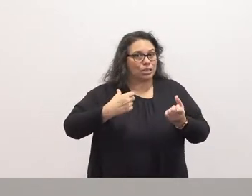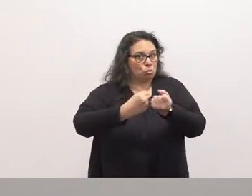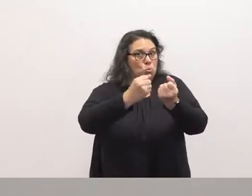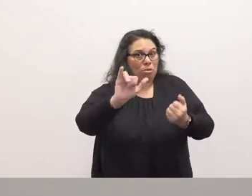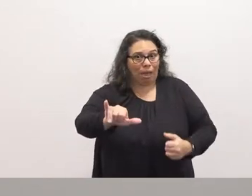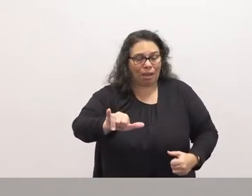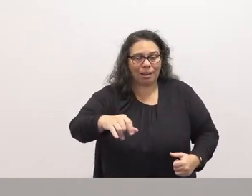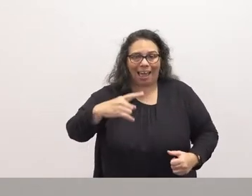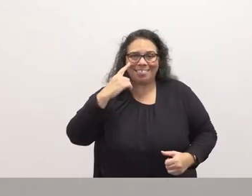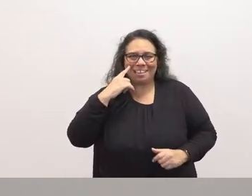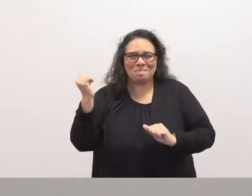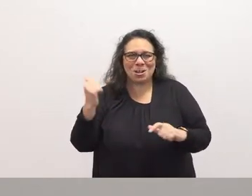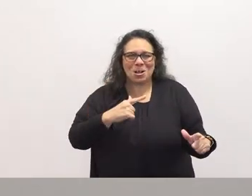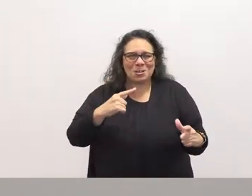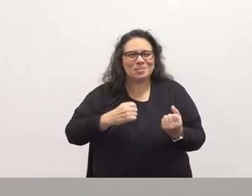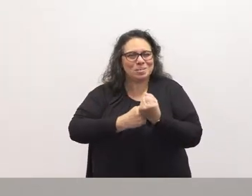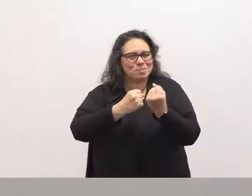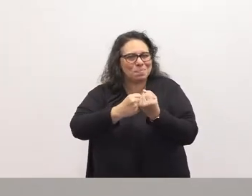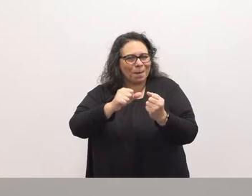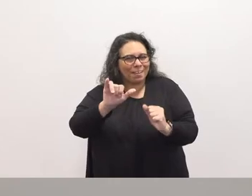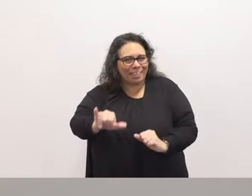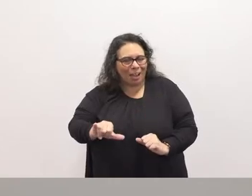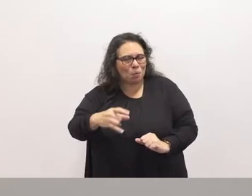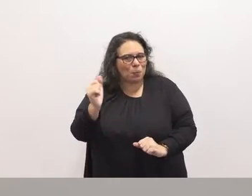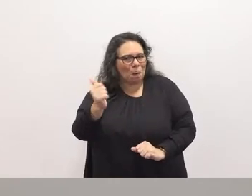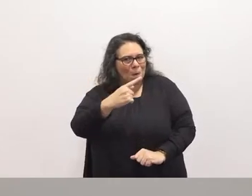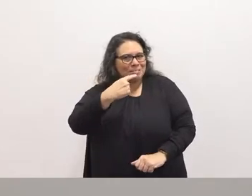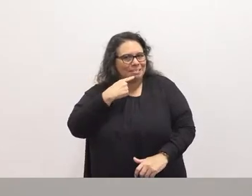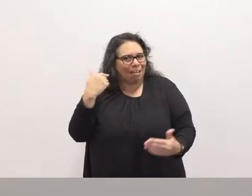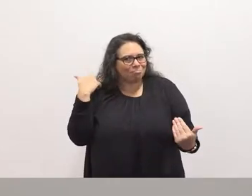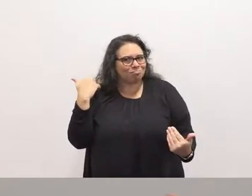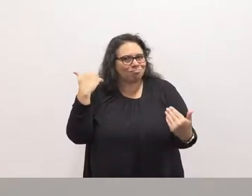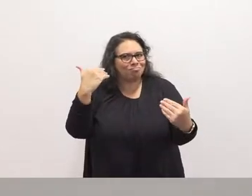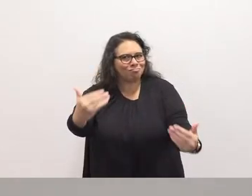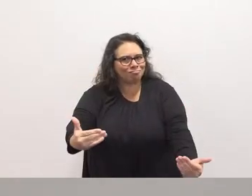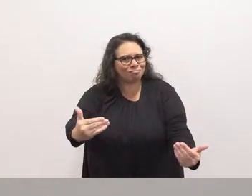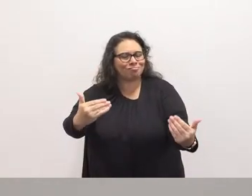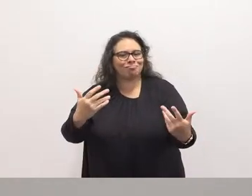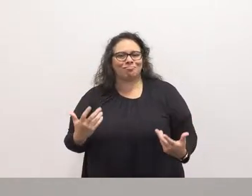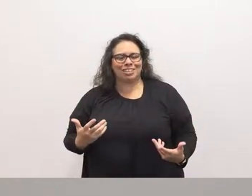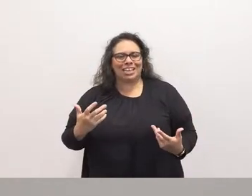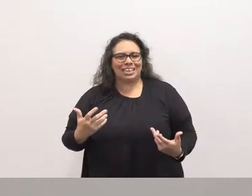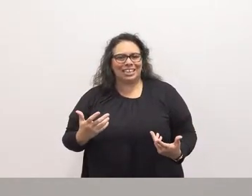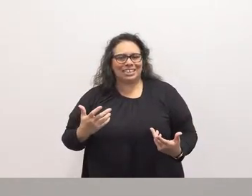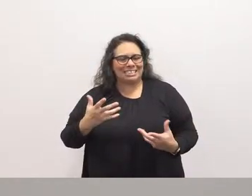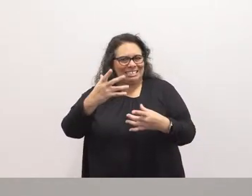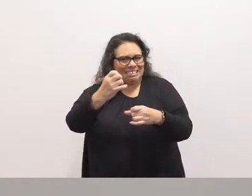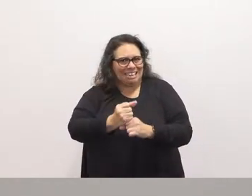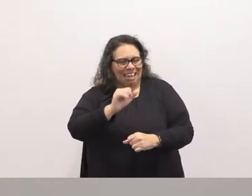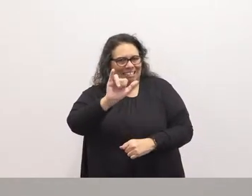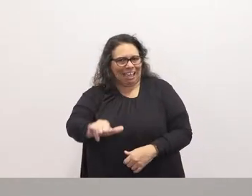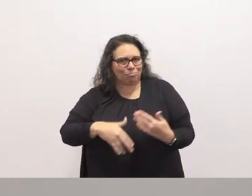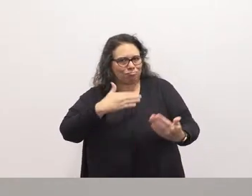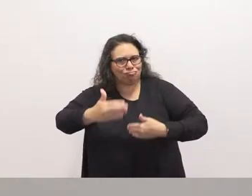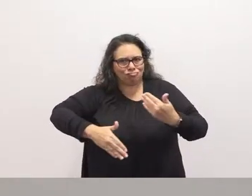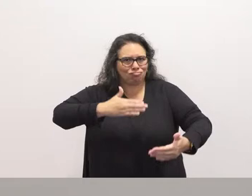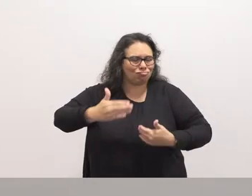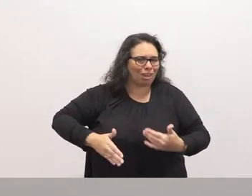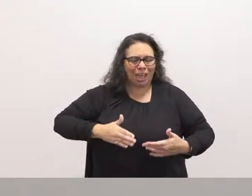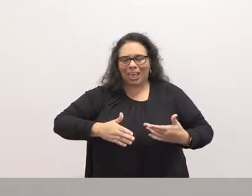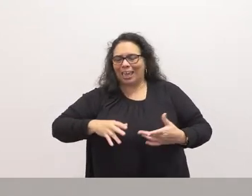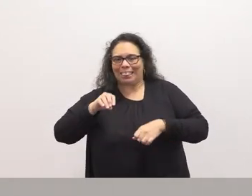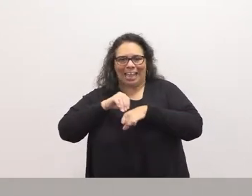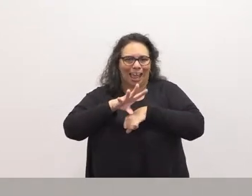I mean, I think we all support that. We all said, let's go with this. Let's get this consulted in from the Council of Great City